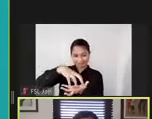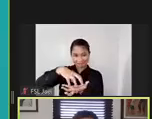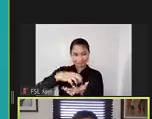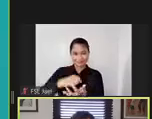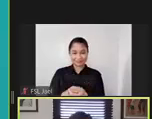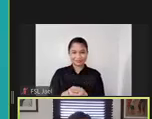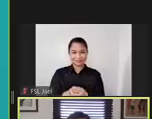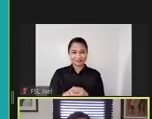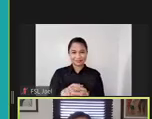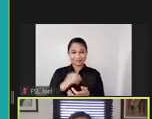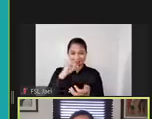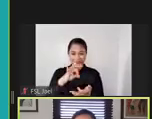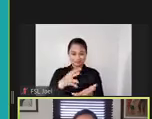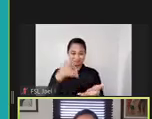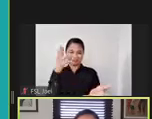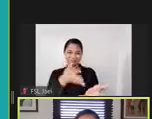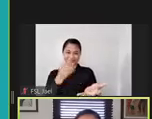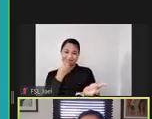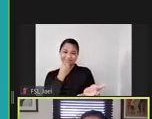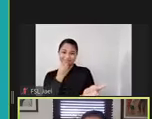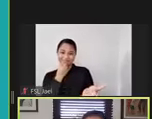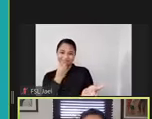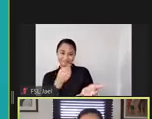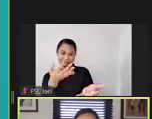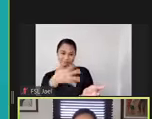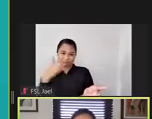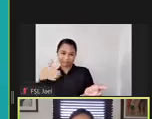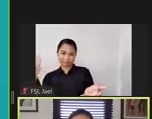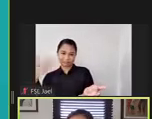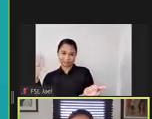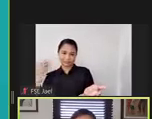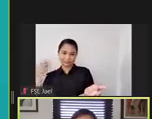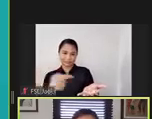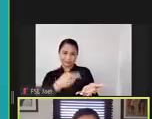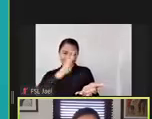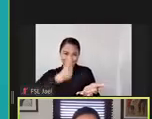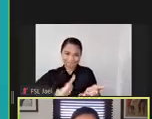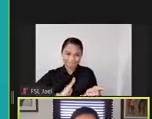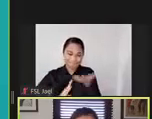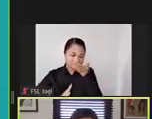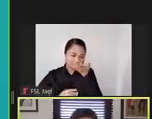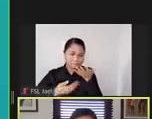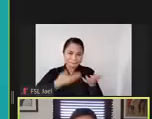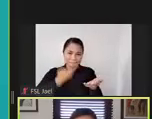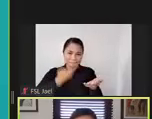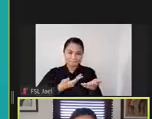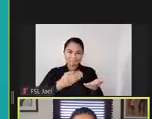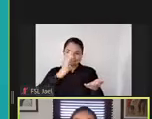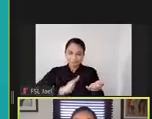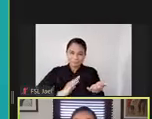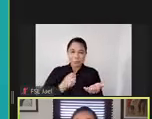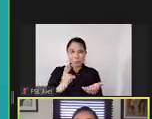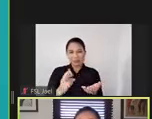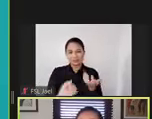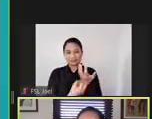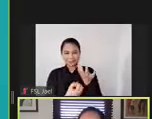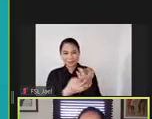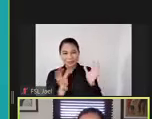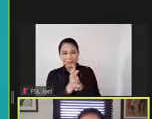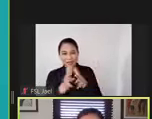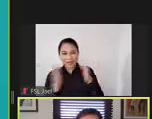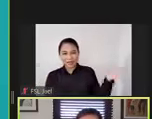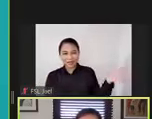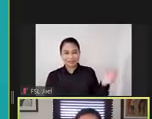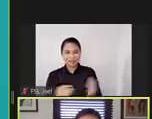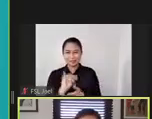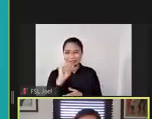whatever it is. Most uneaten food ends up in landfills. It rots, it releases greenhouse